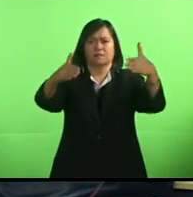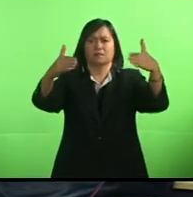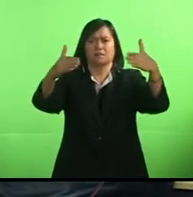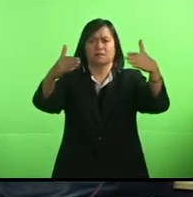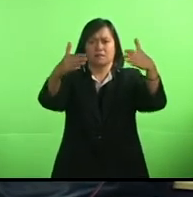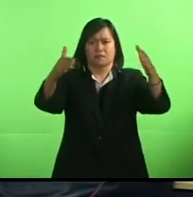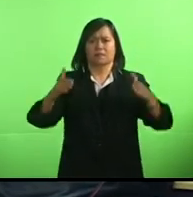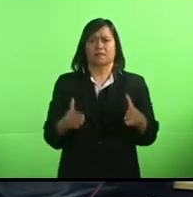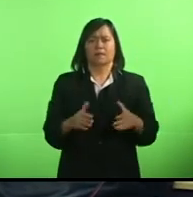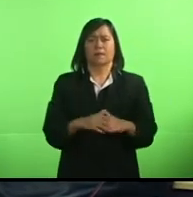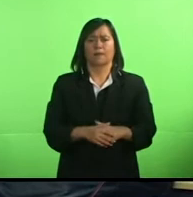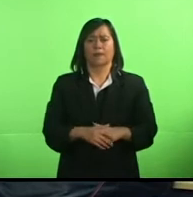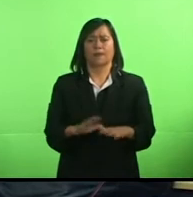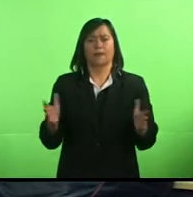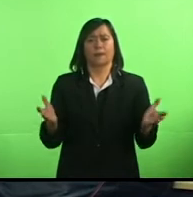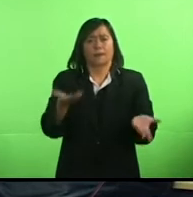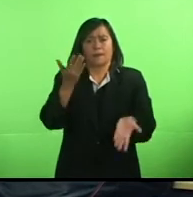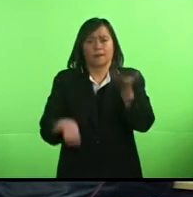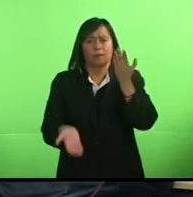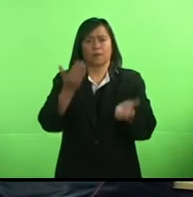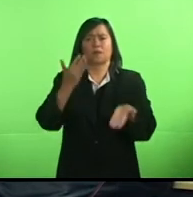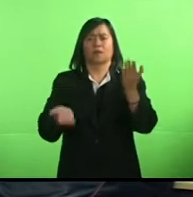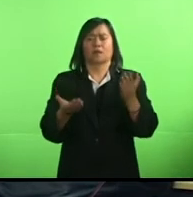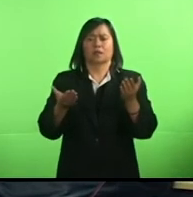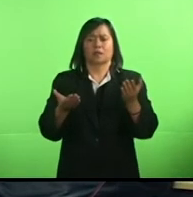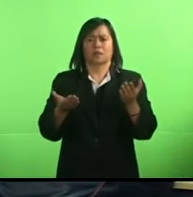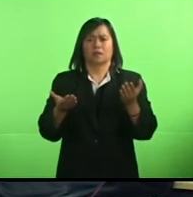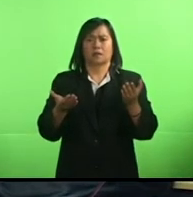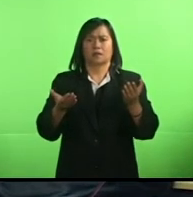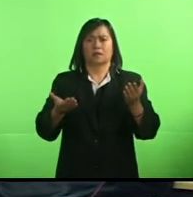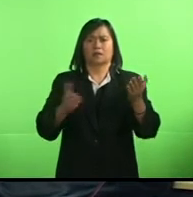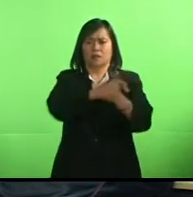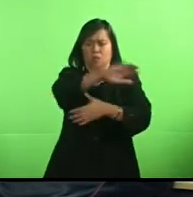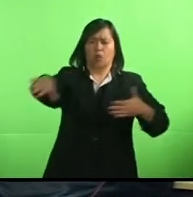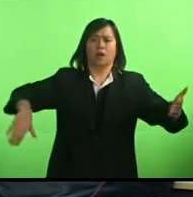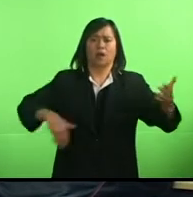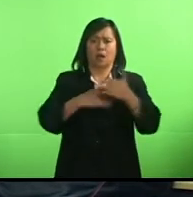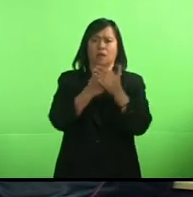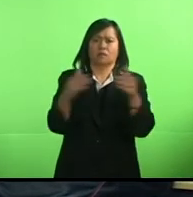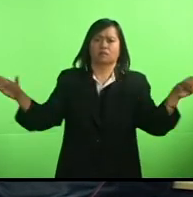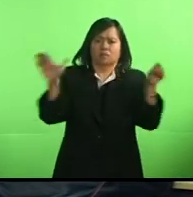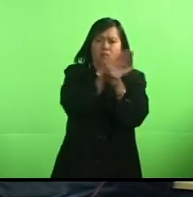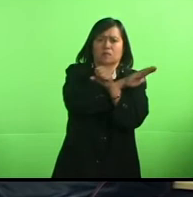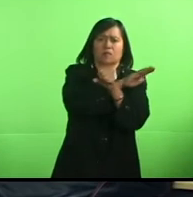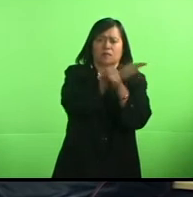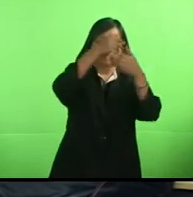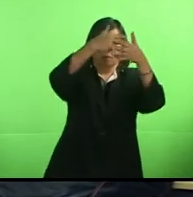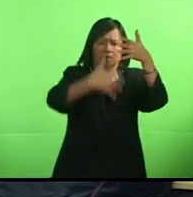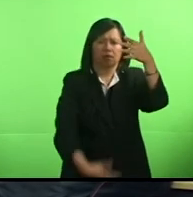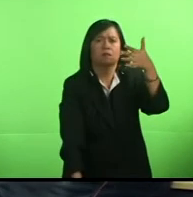coverage. Yeah? Whether the coverage is comprehensive or not